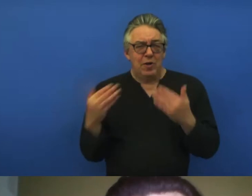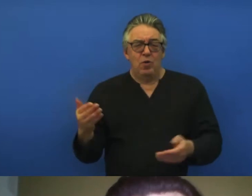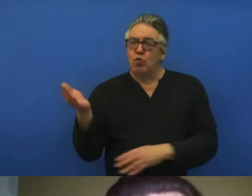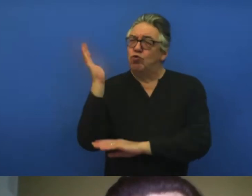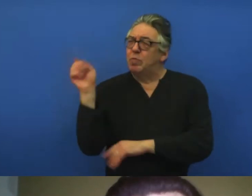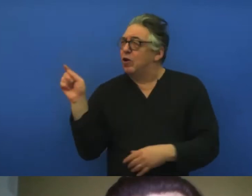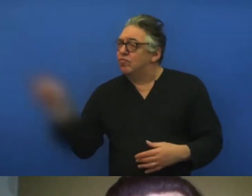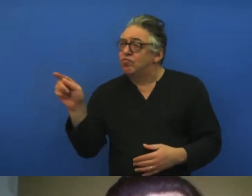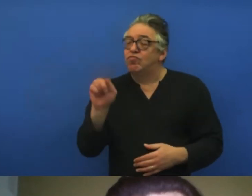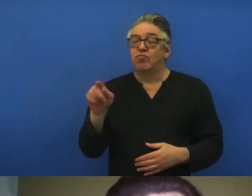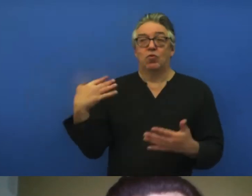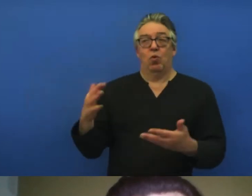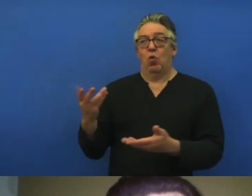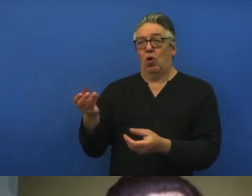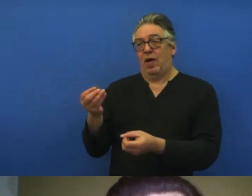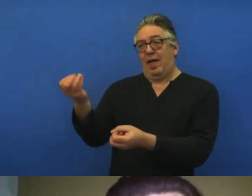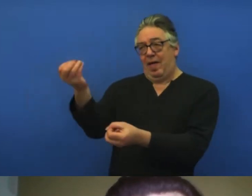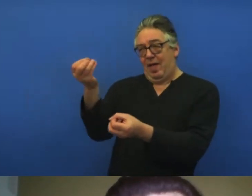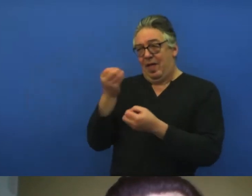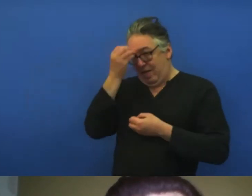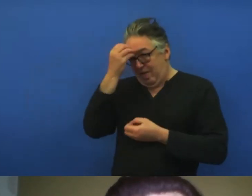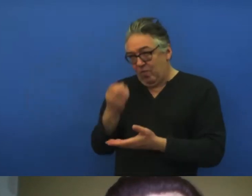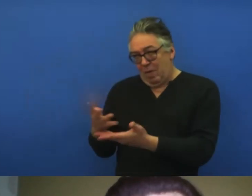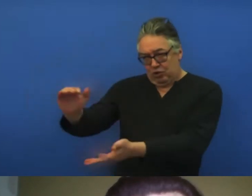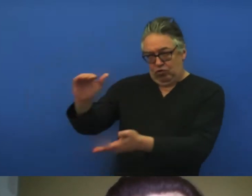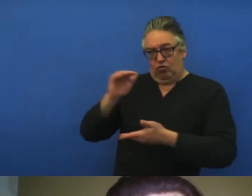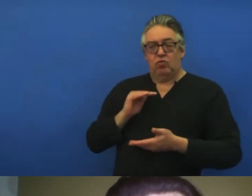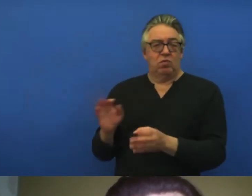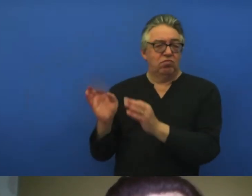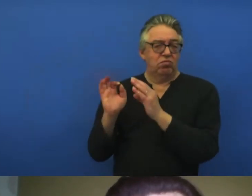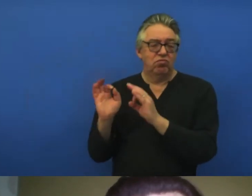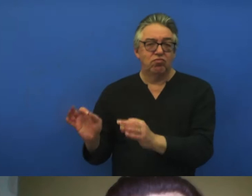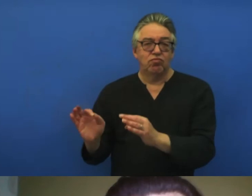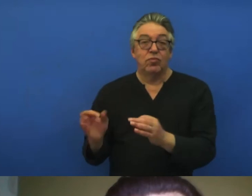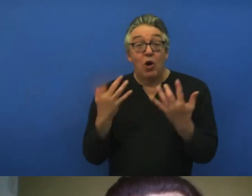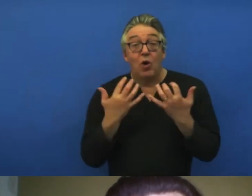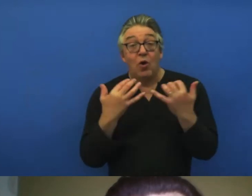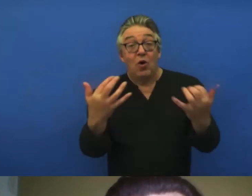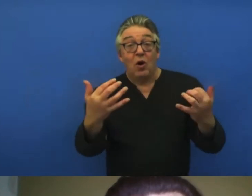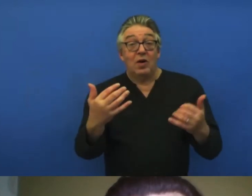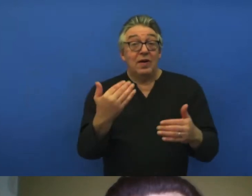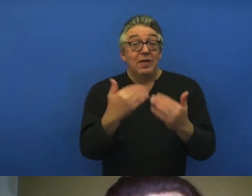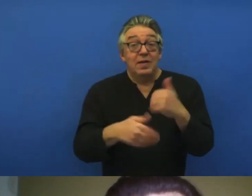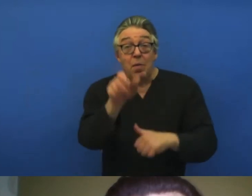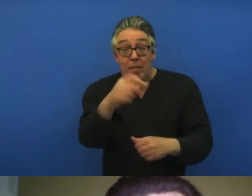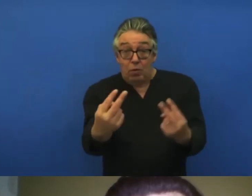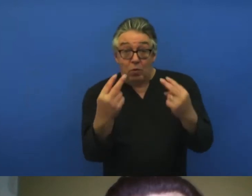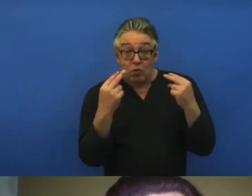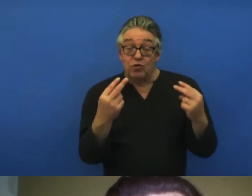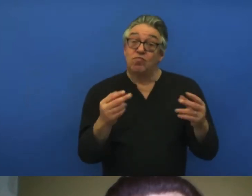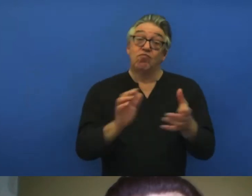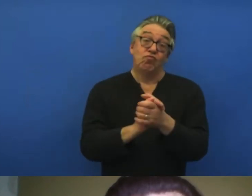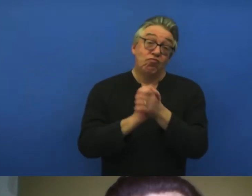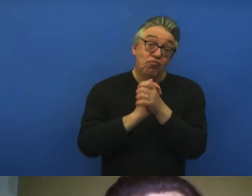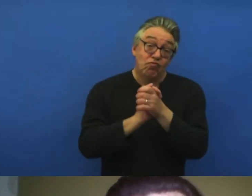valuable information that you've shared with us and all people with disability who would watch this session. My name